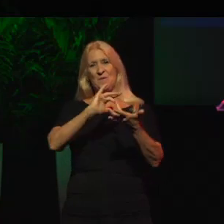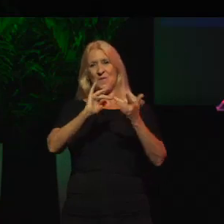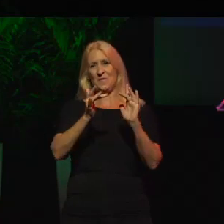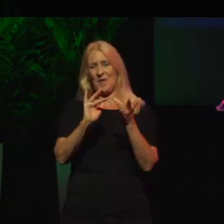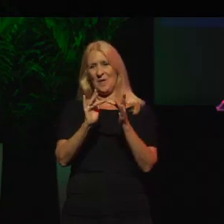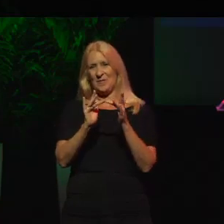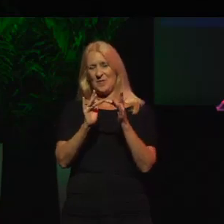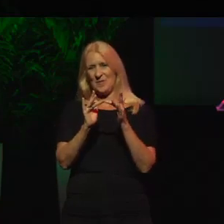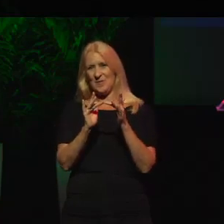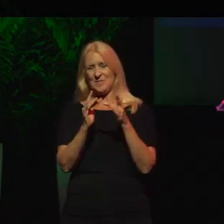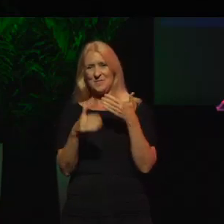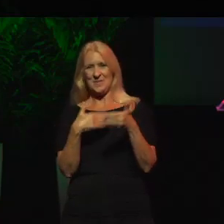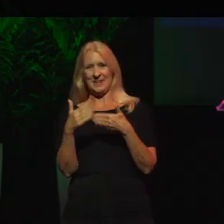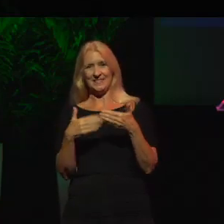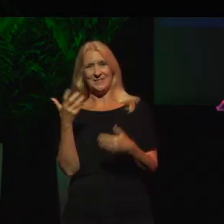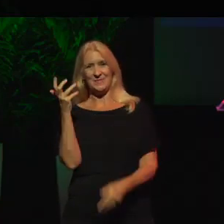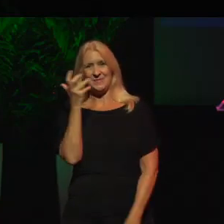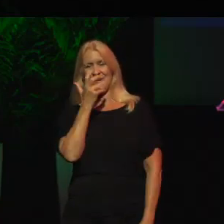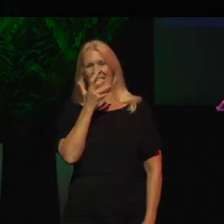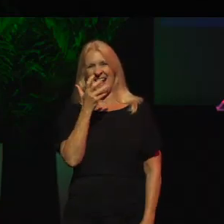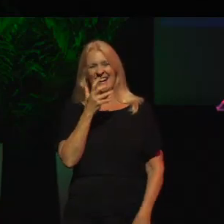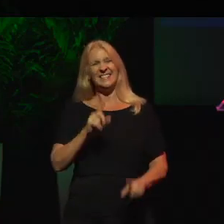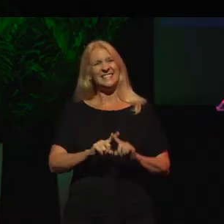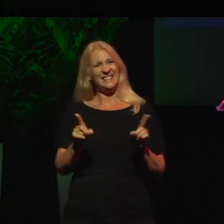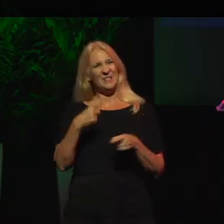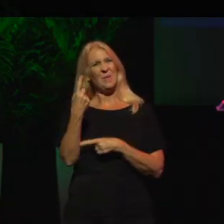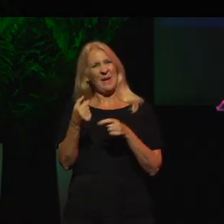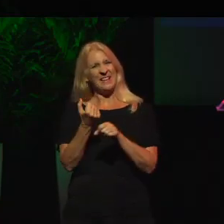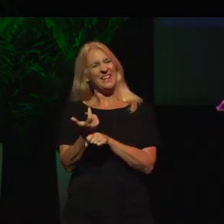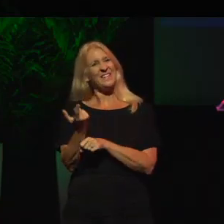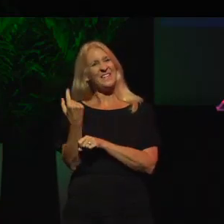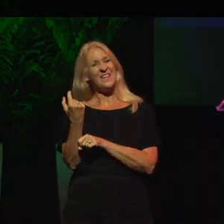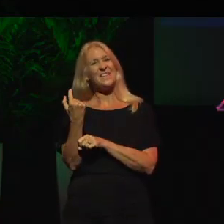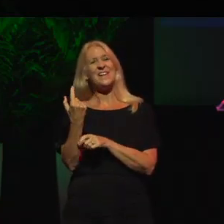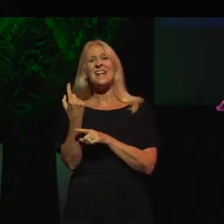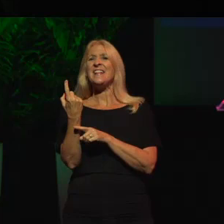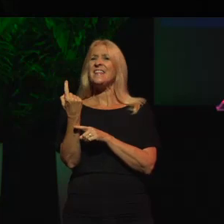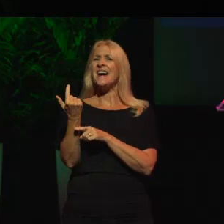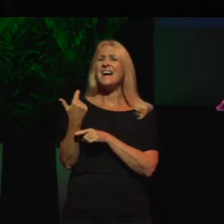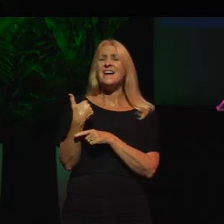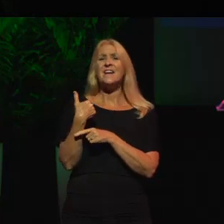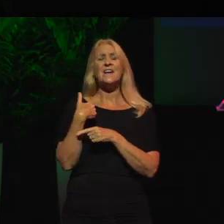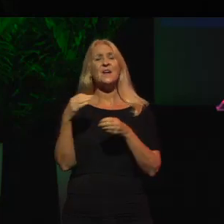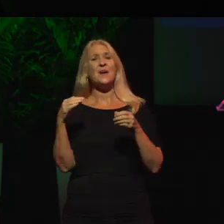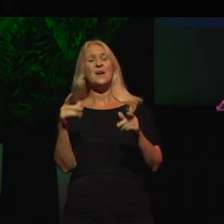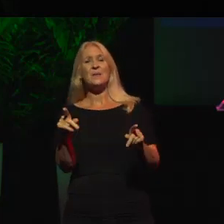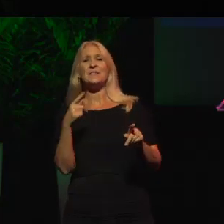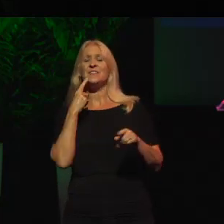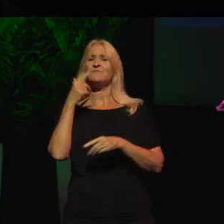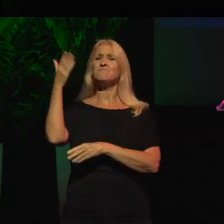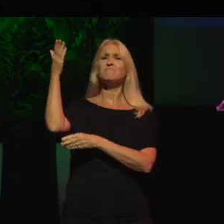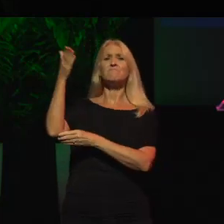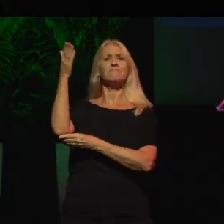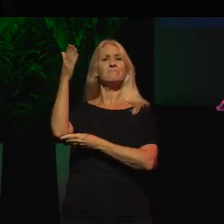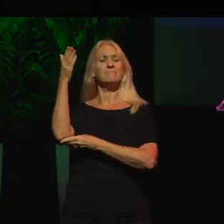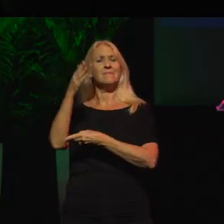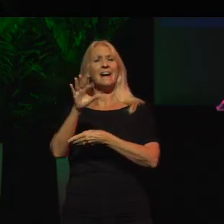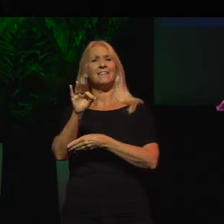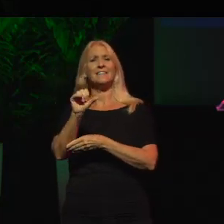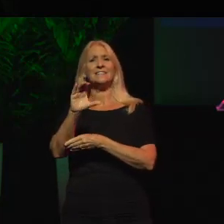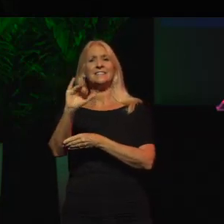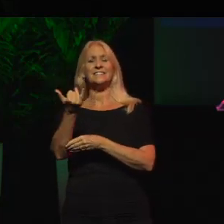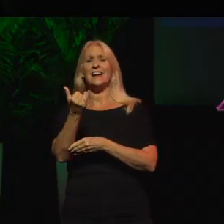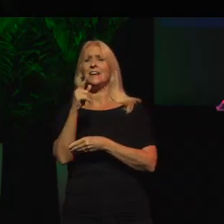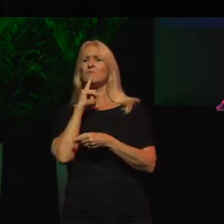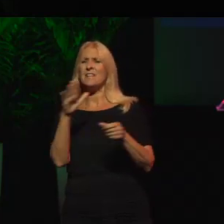And wow, what a difference a year makes. Last year, I had the opportunity to address the FSCJ community in a